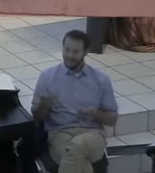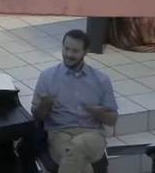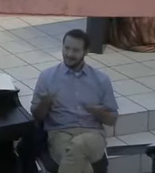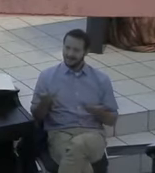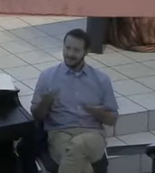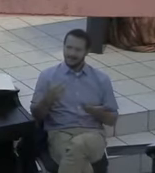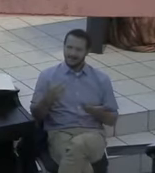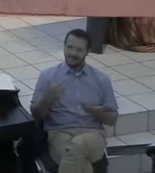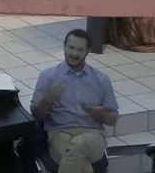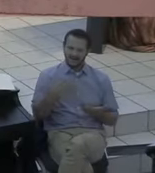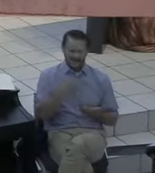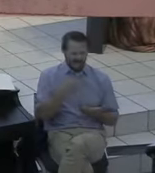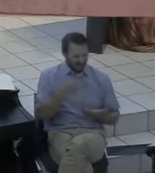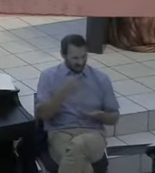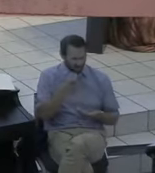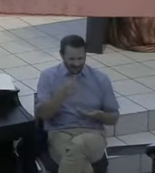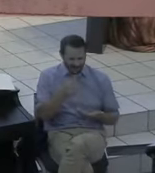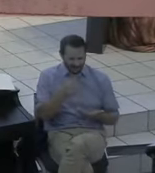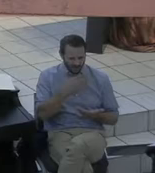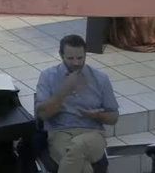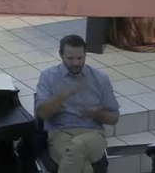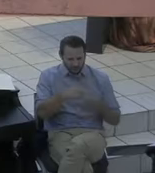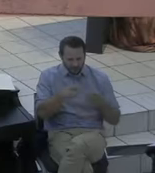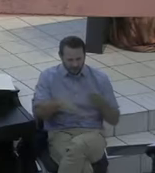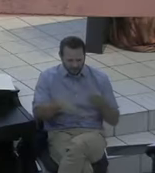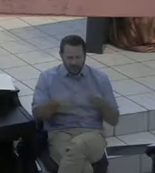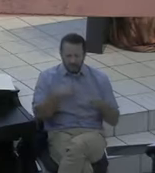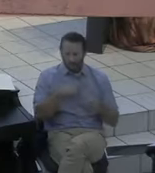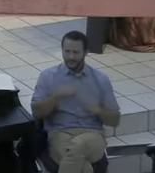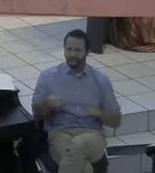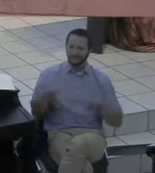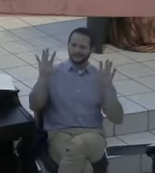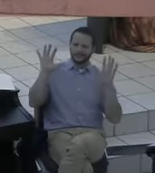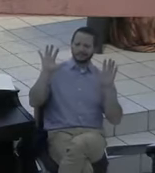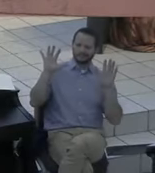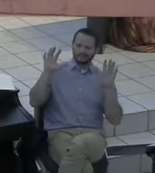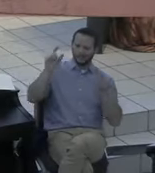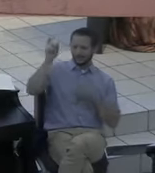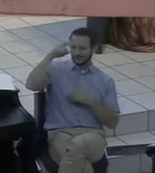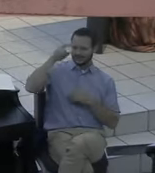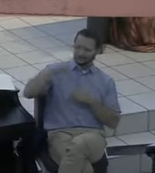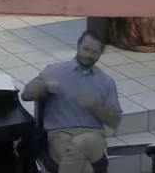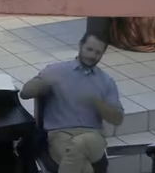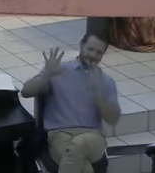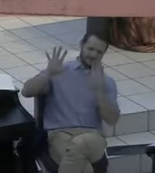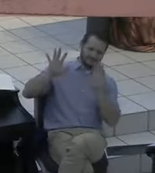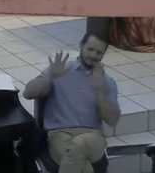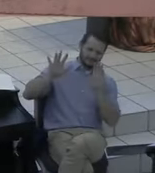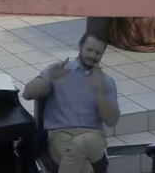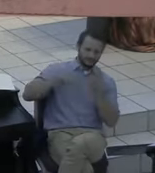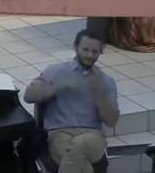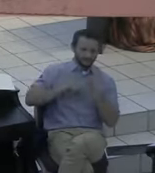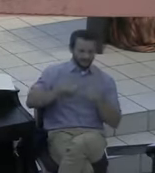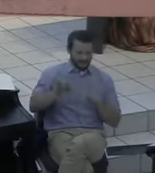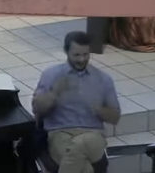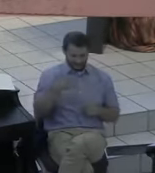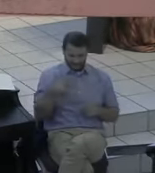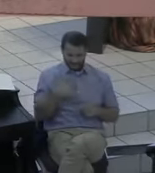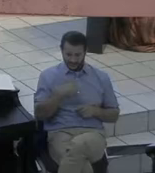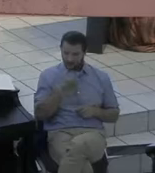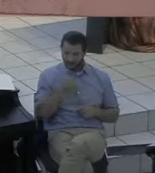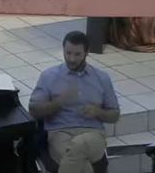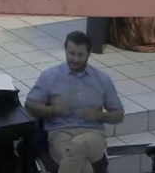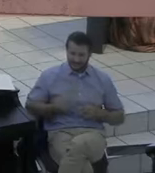up even on wisdom. And so wisdom blocked is not lived. And